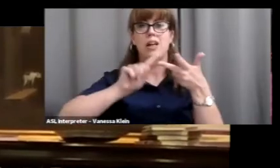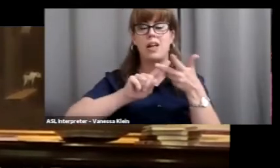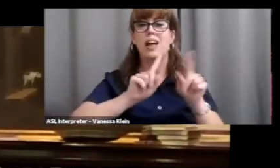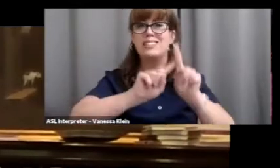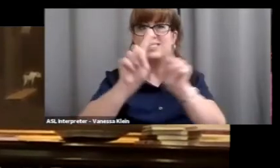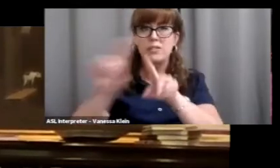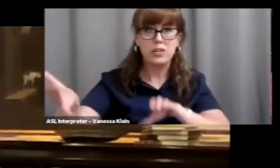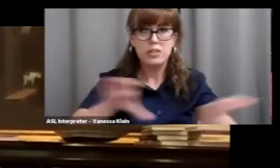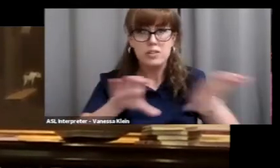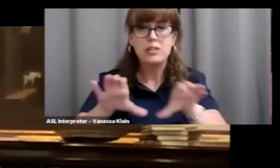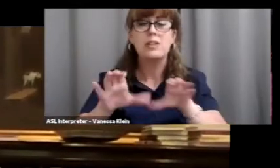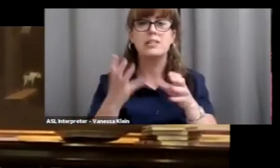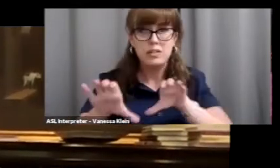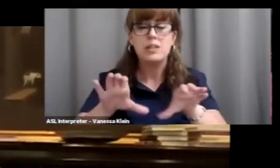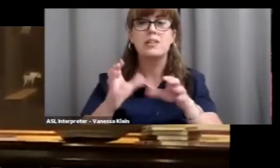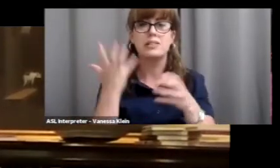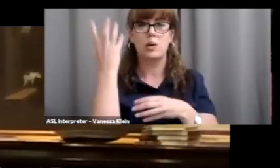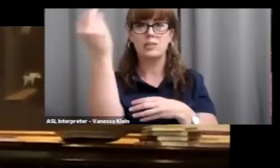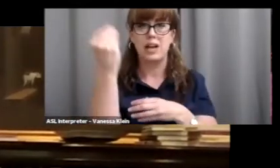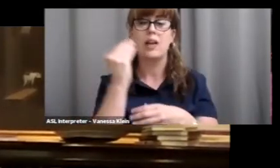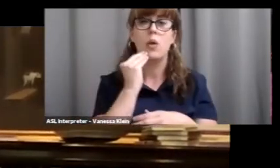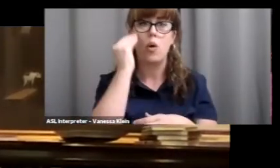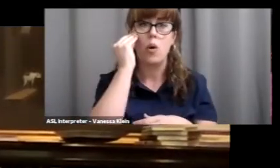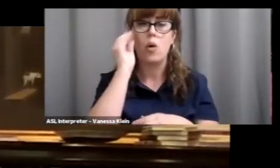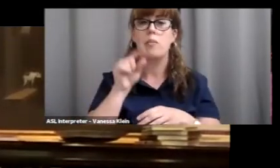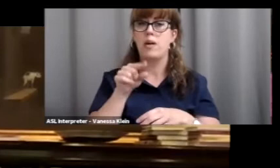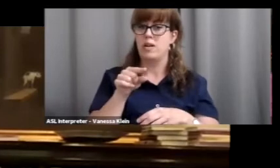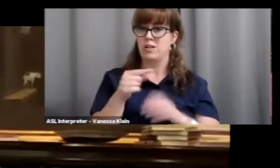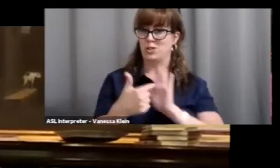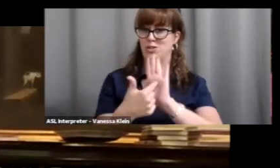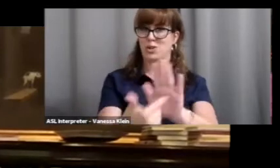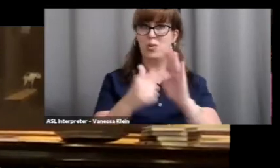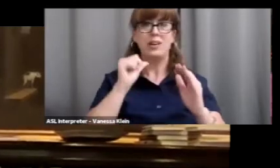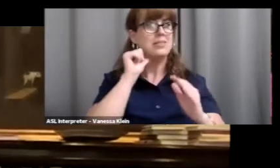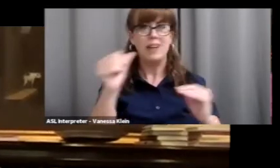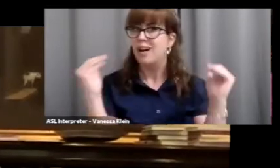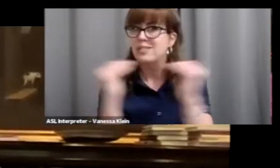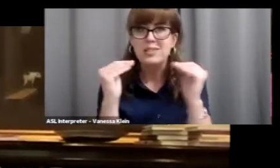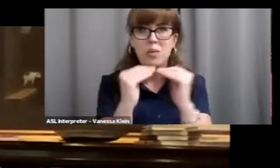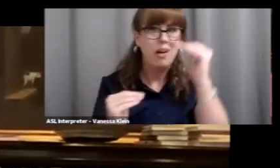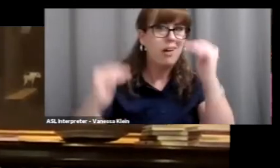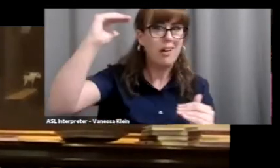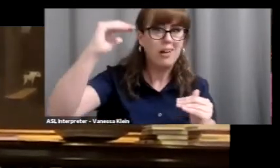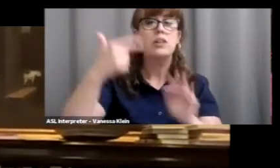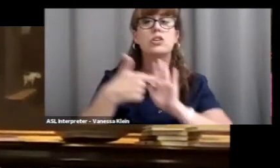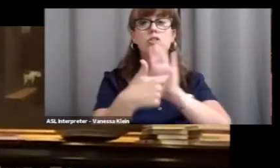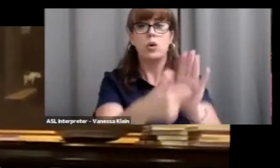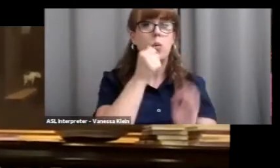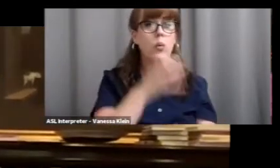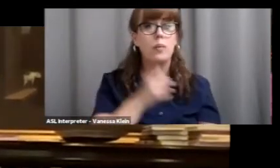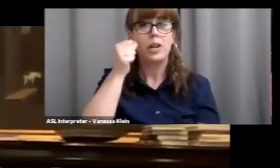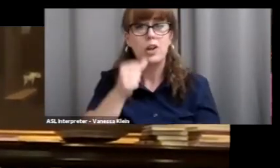home. This stark inequality that has been revealed in the portrayal of women and girls in advertisements needs